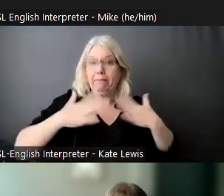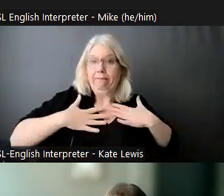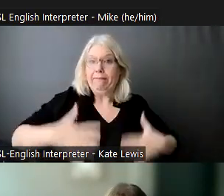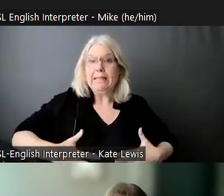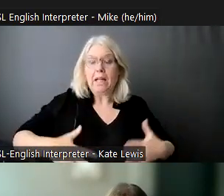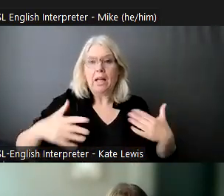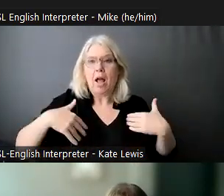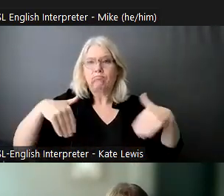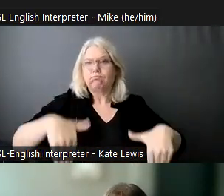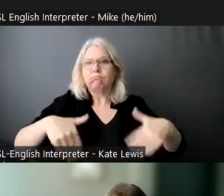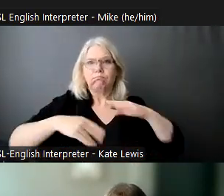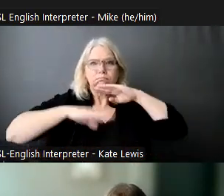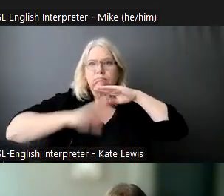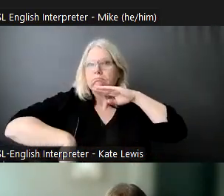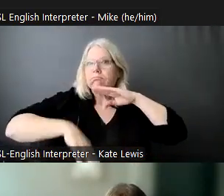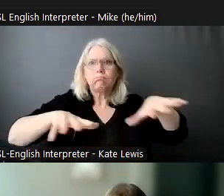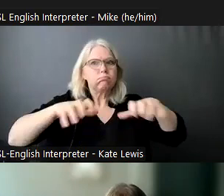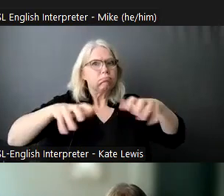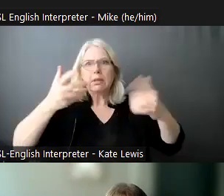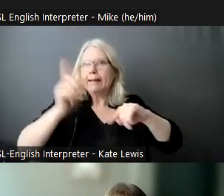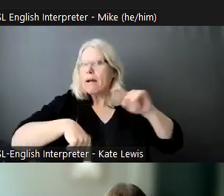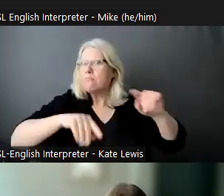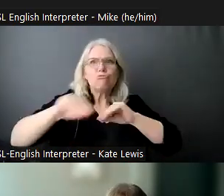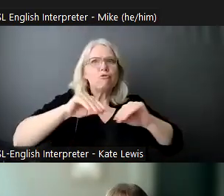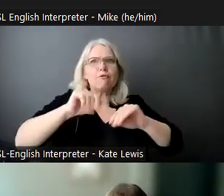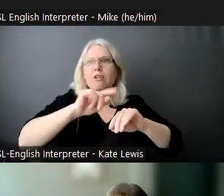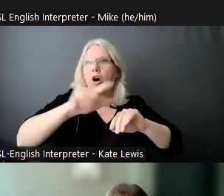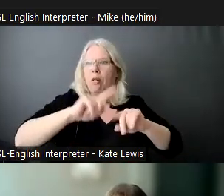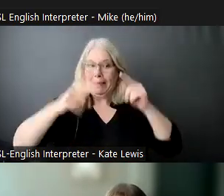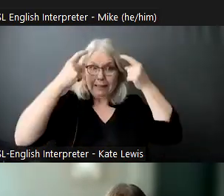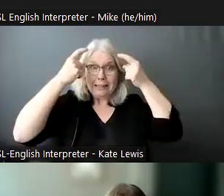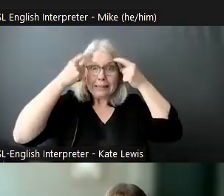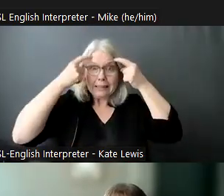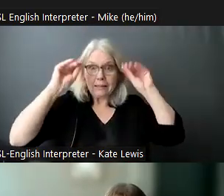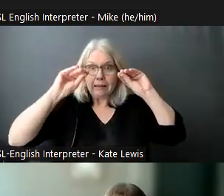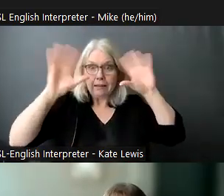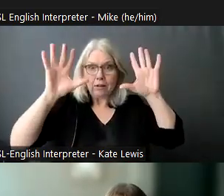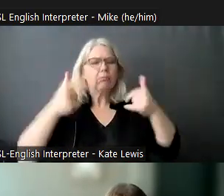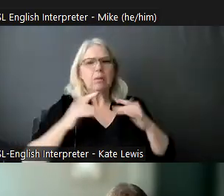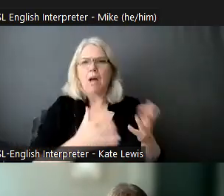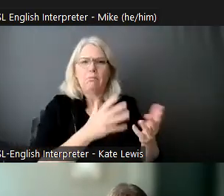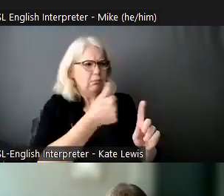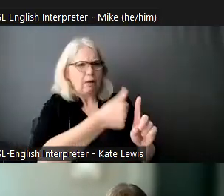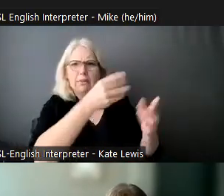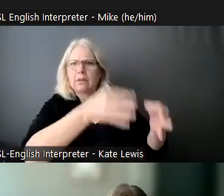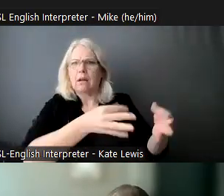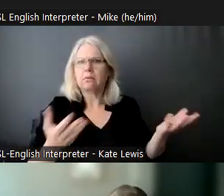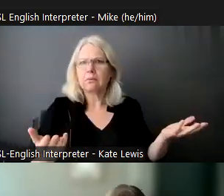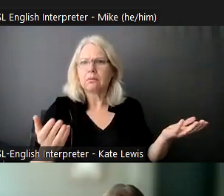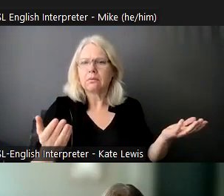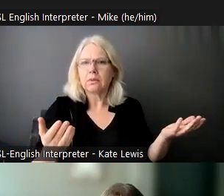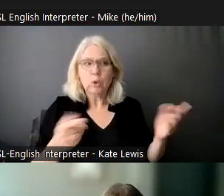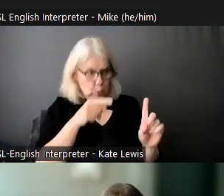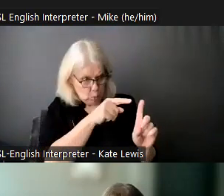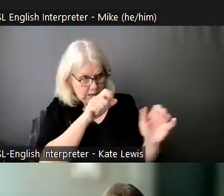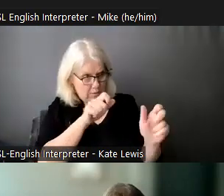be completely legally capable of making decisions. As long as they can say what they want someone else to do for them,